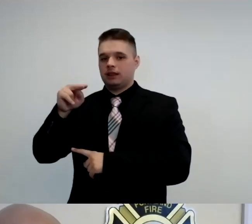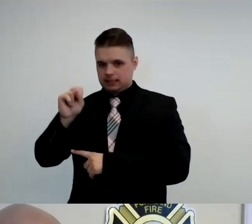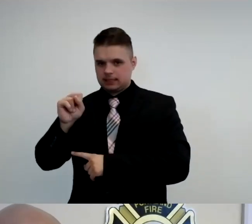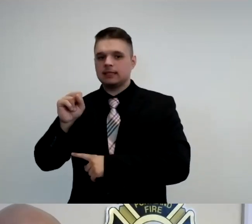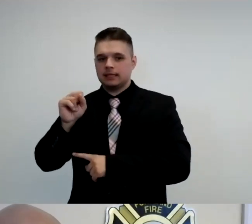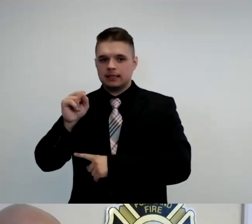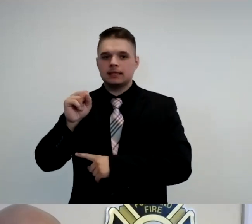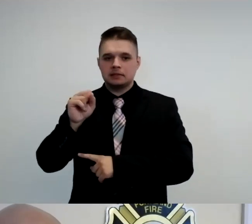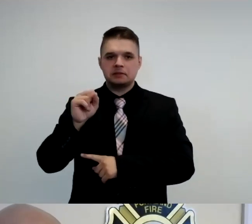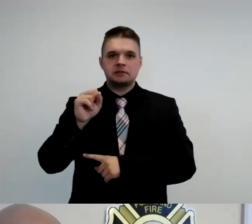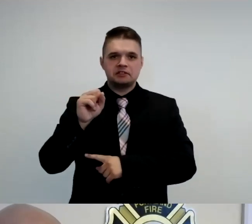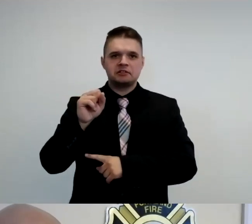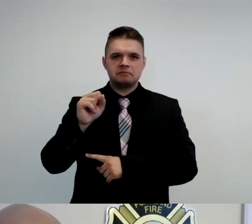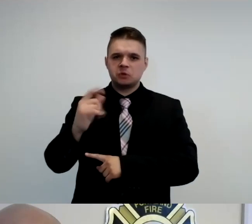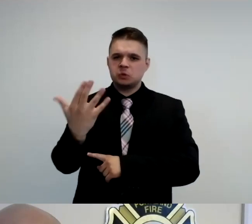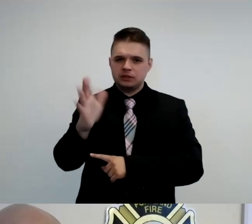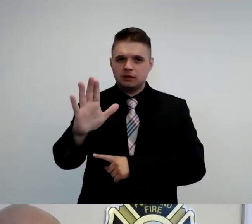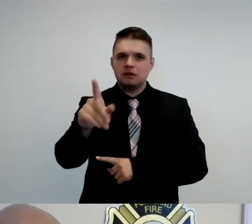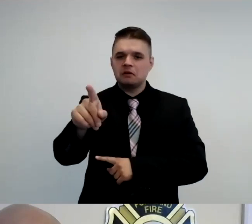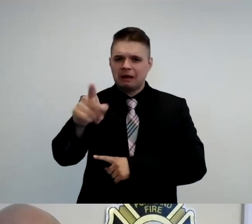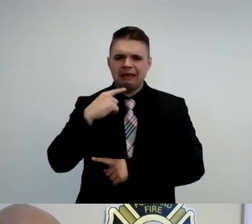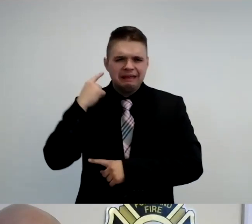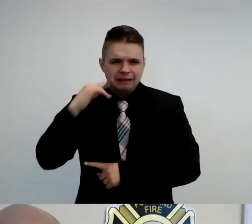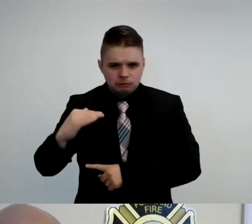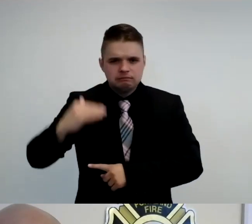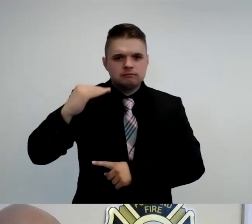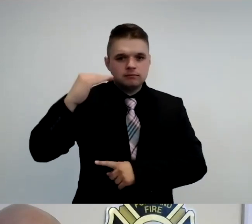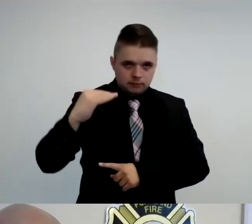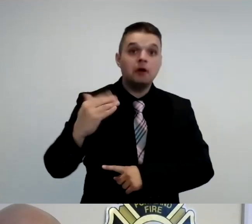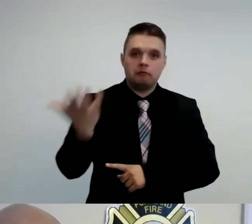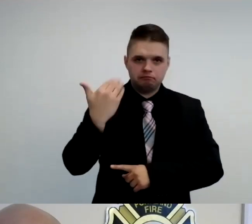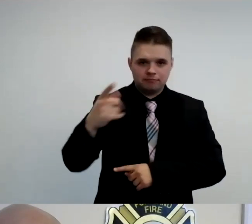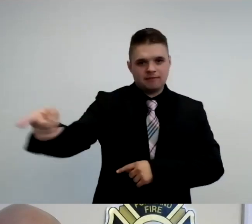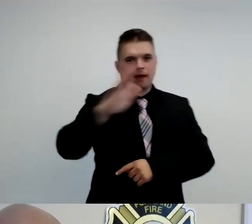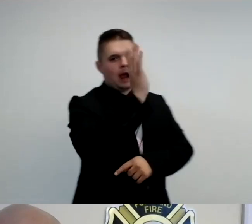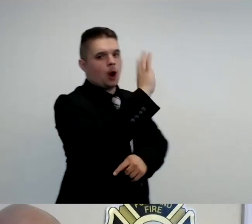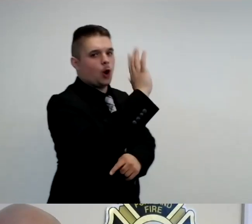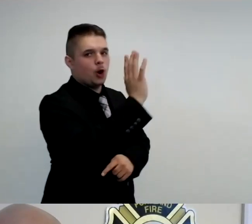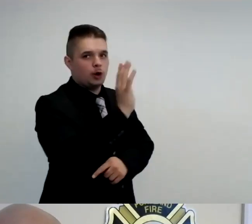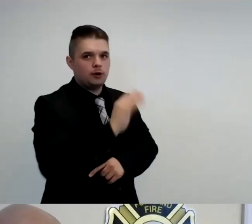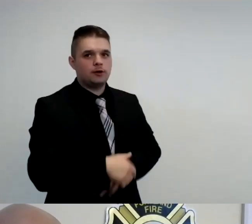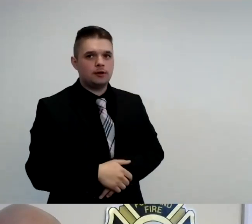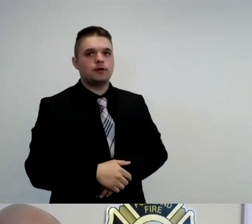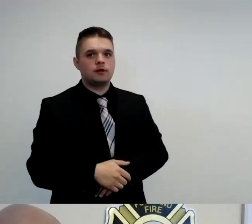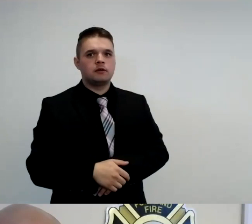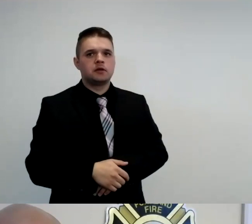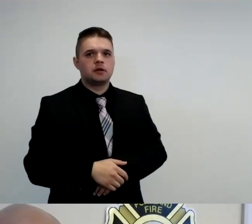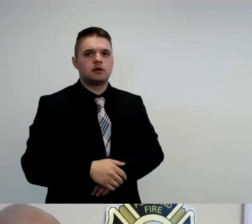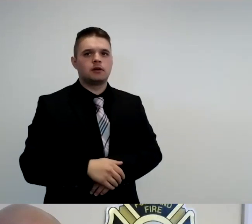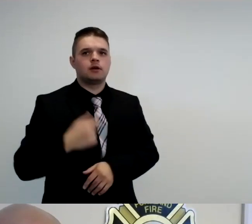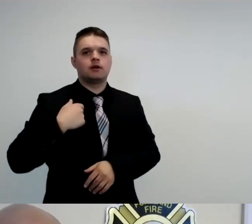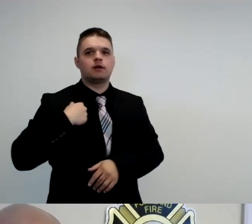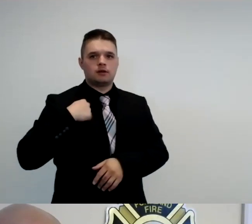unmute. Let's see, Emily, you should be able to talk. Hello. So, yeah, Sarah Hurwitz with Channel 12. Emily Higgins is